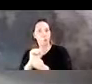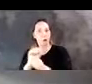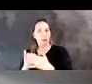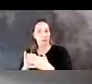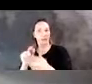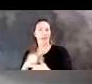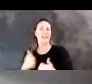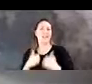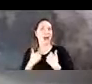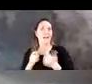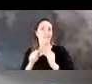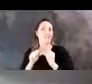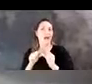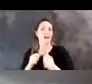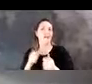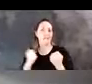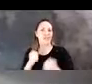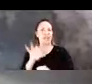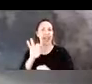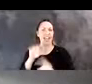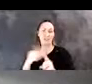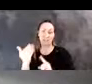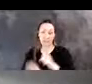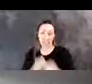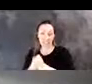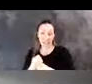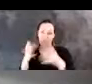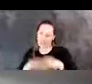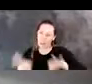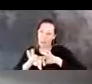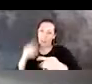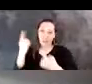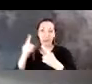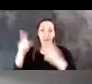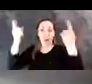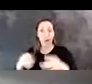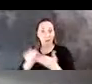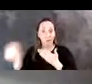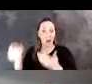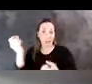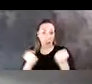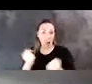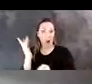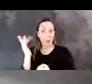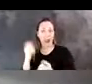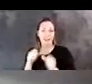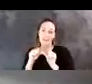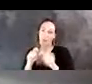is about five, excuse me, eight to 15 years. So it's important to think about your purchase, since it has such a long